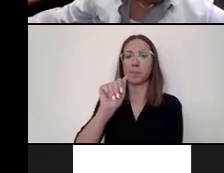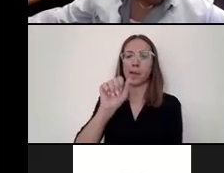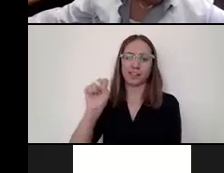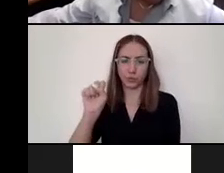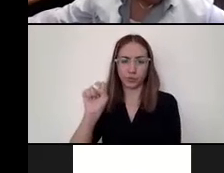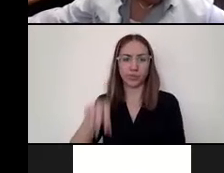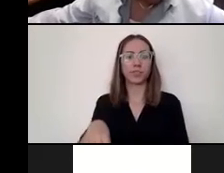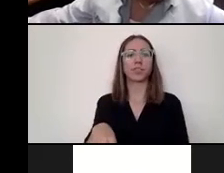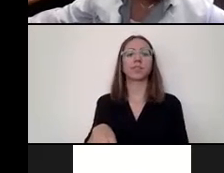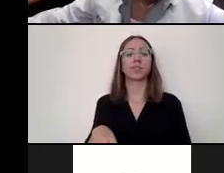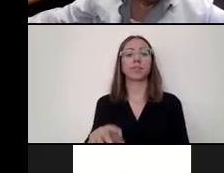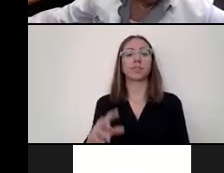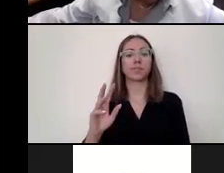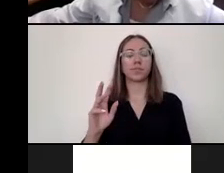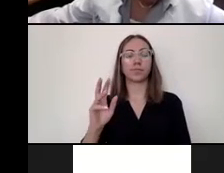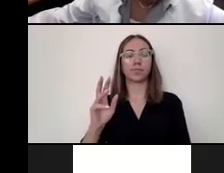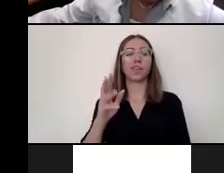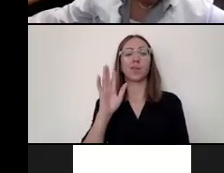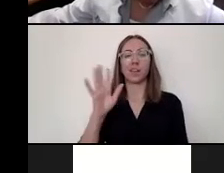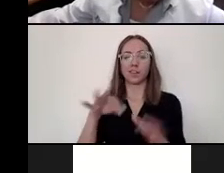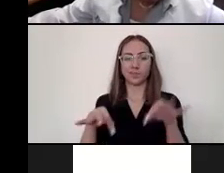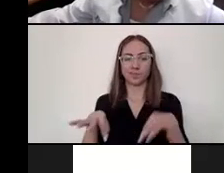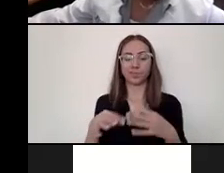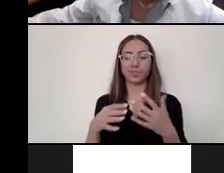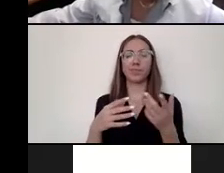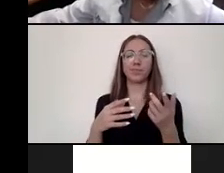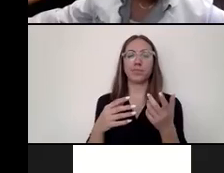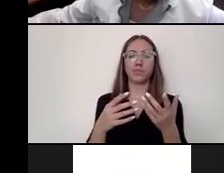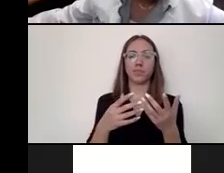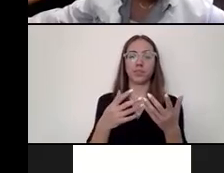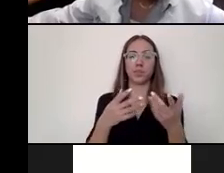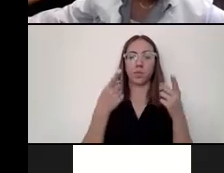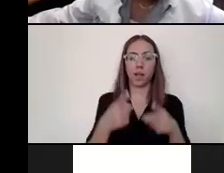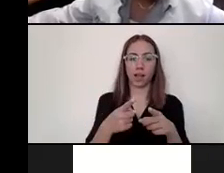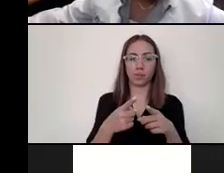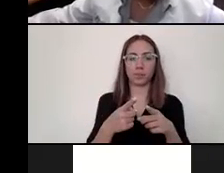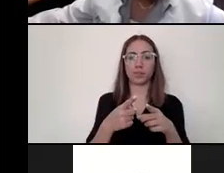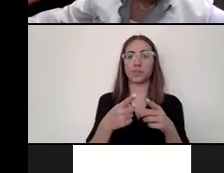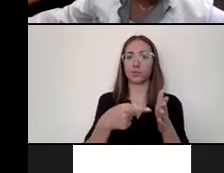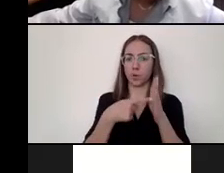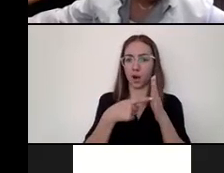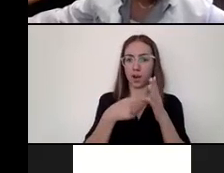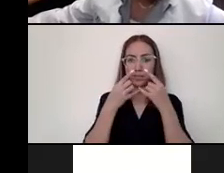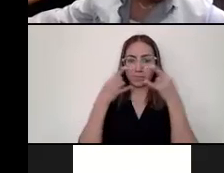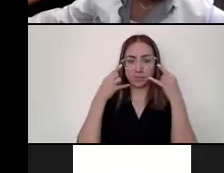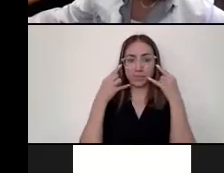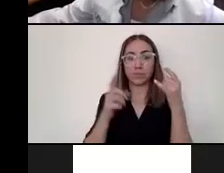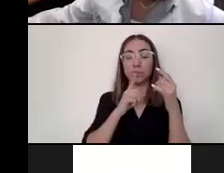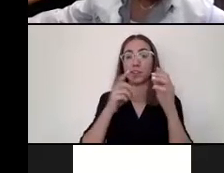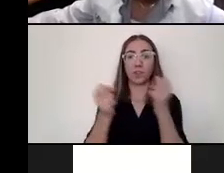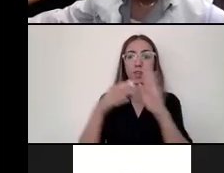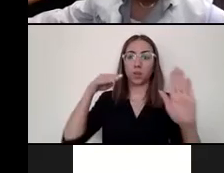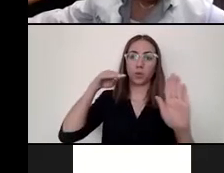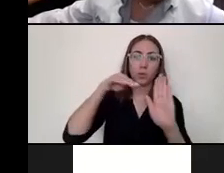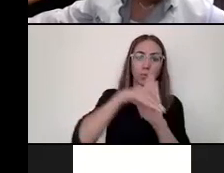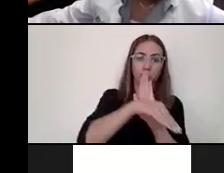went into mask mandates for everybody. And then what happened after they went to mask mandates for everybody, you started seeing a dramatic drop in the